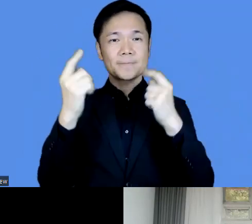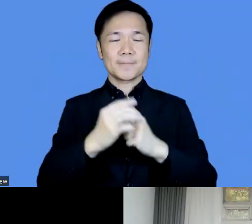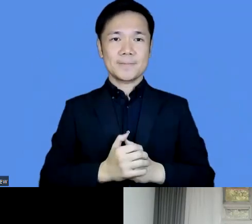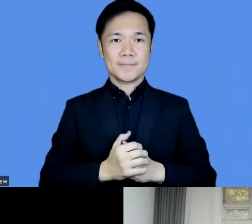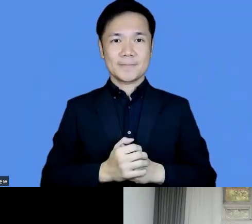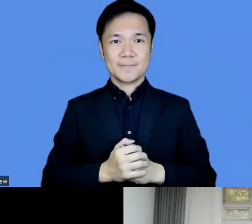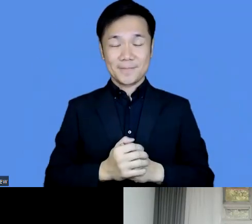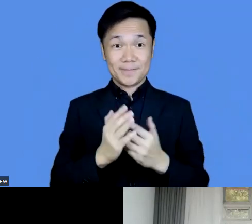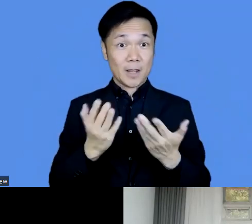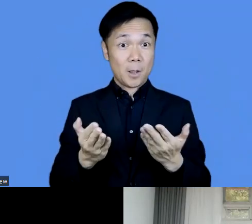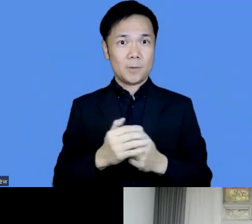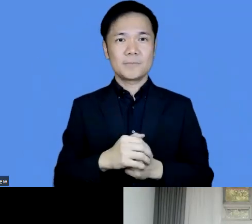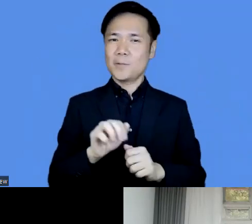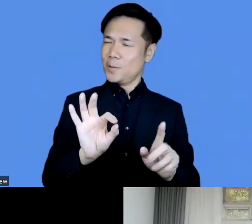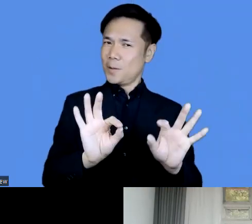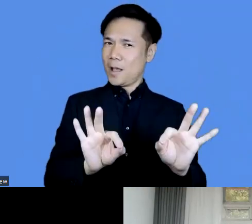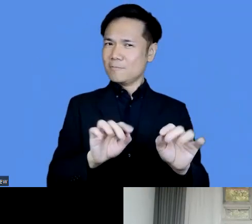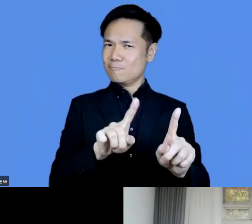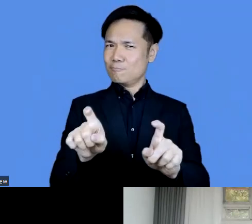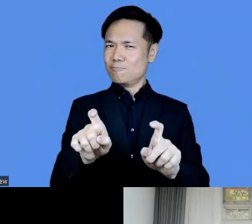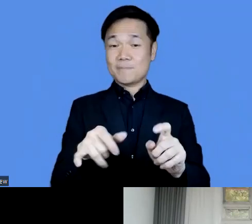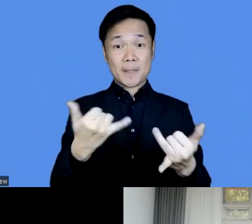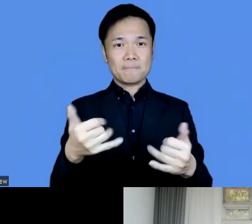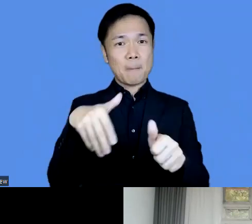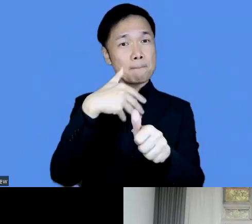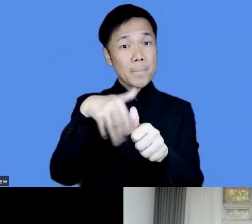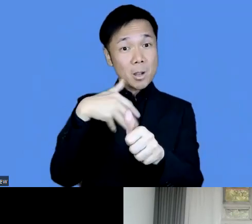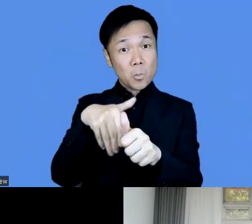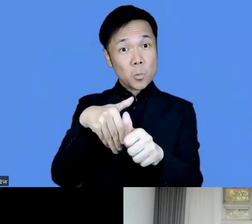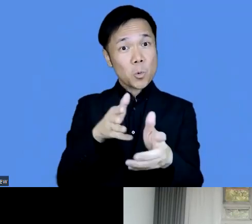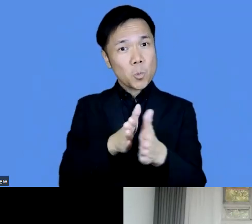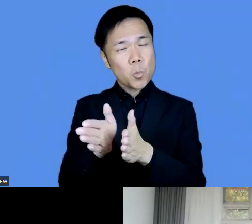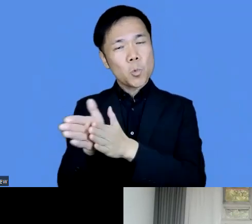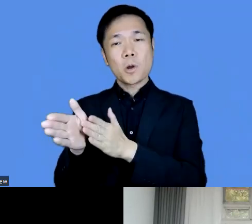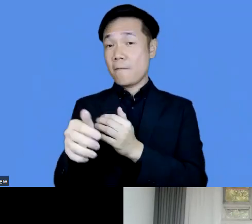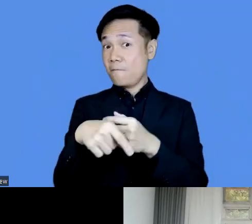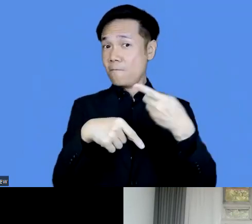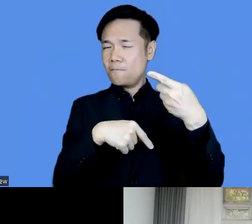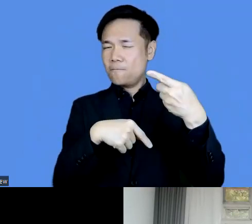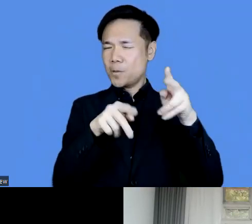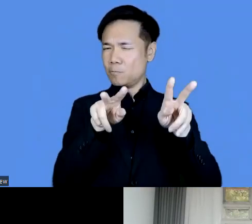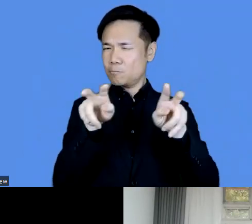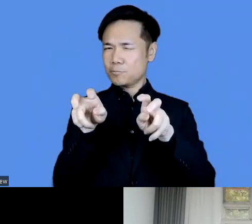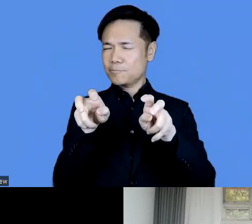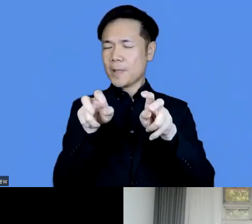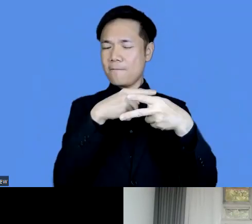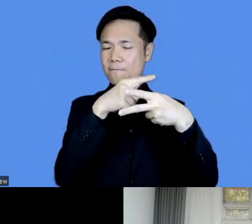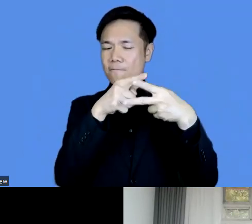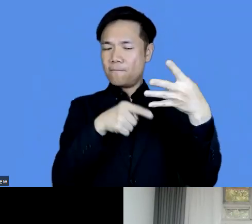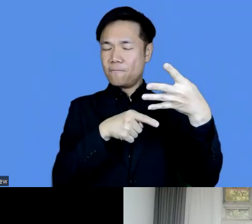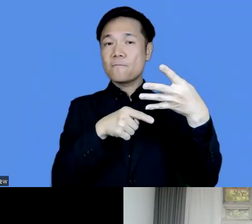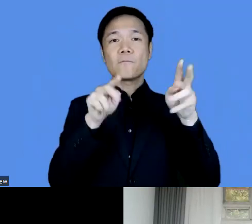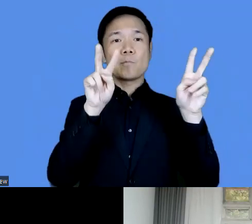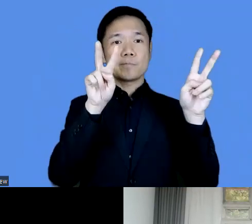quickly, just in order to set the scene, share with you four of what we believe as